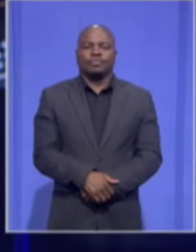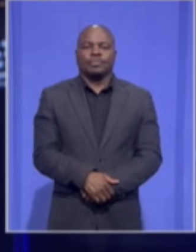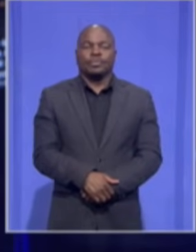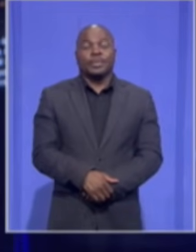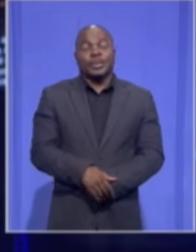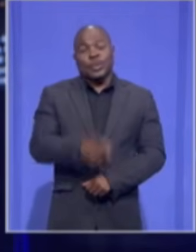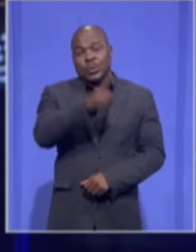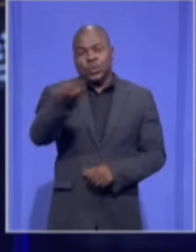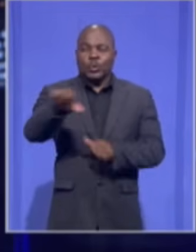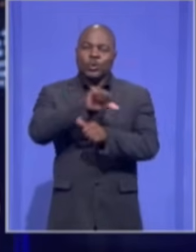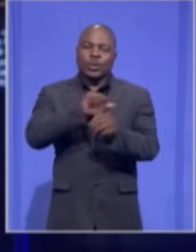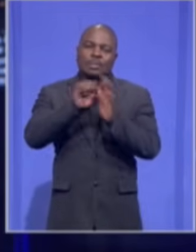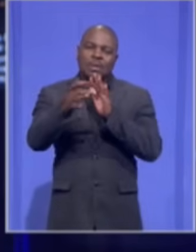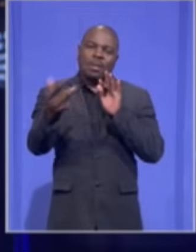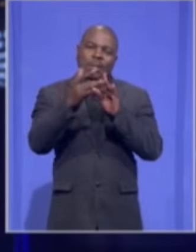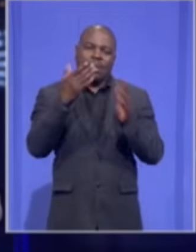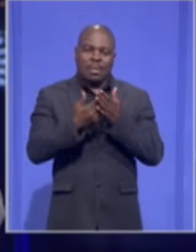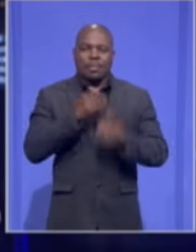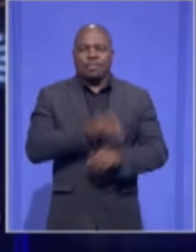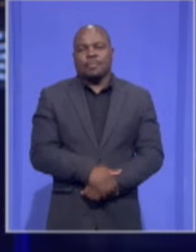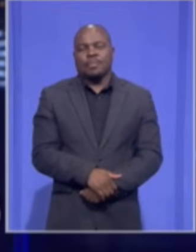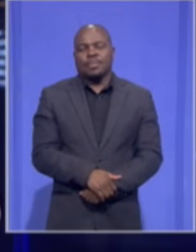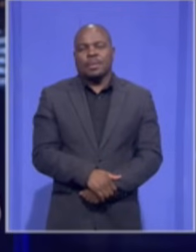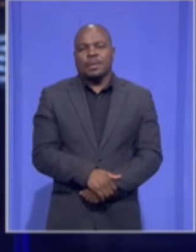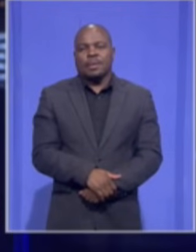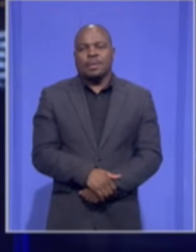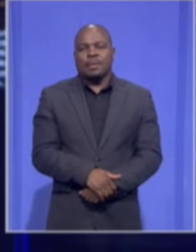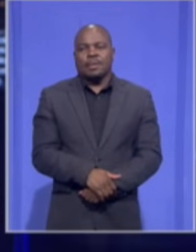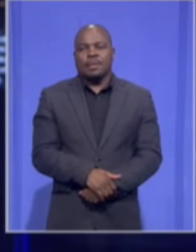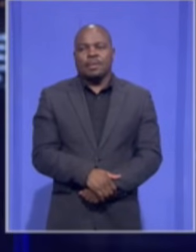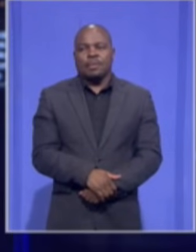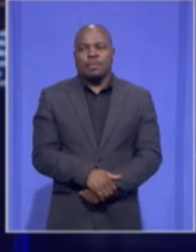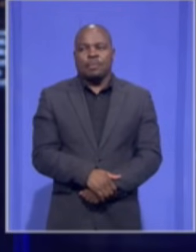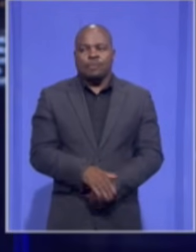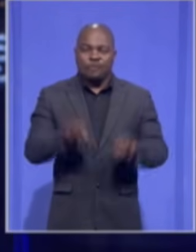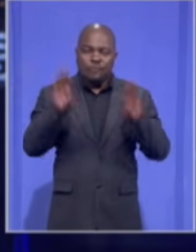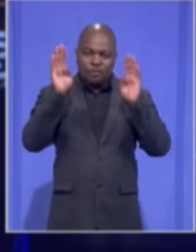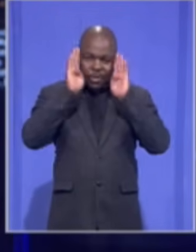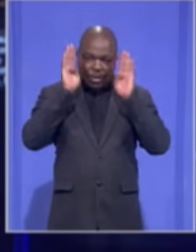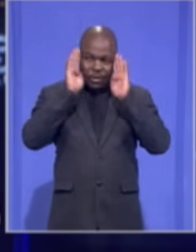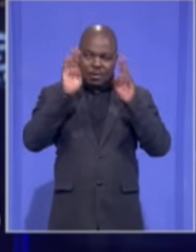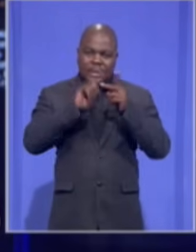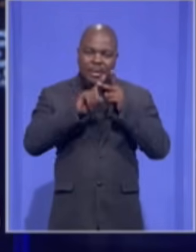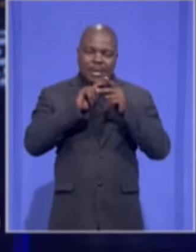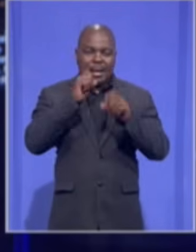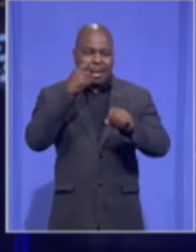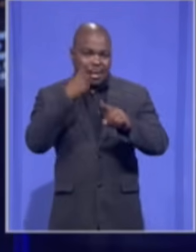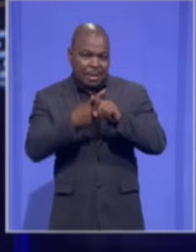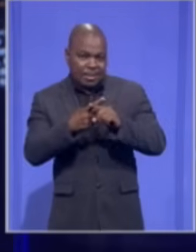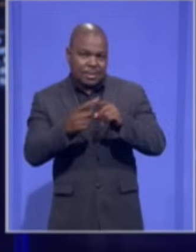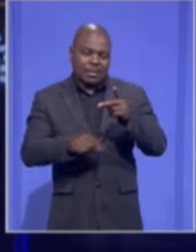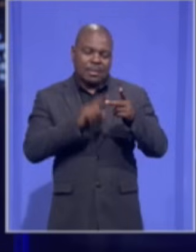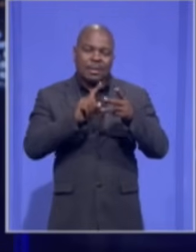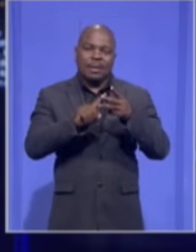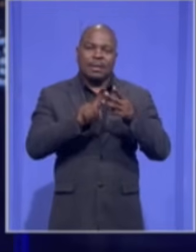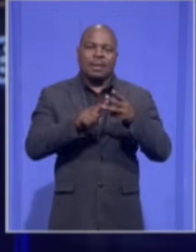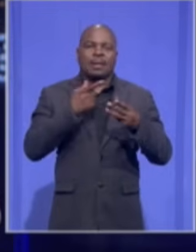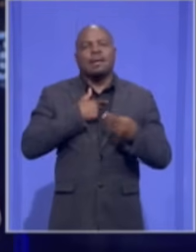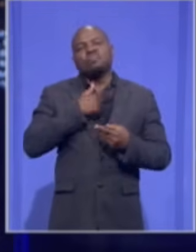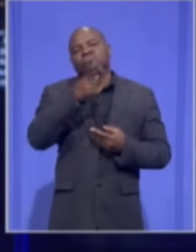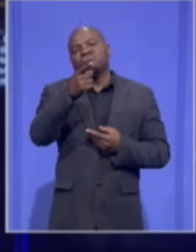Mui o ka ikopanya le rona ho social media ka hare ya fumaneha ho Facebook ka ditaba dikgang _X ke @ditaba_dikgang le ho